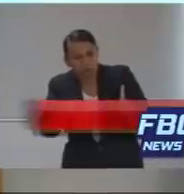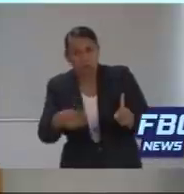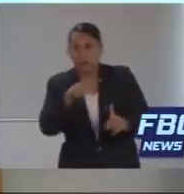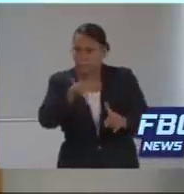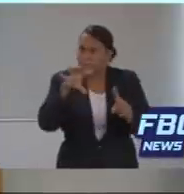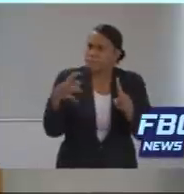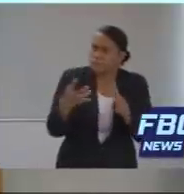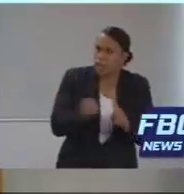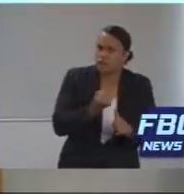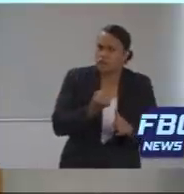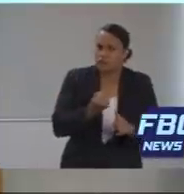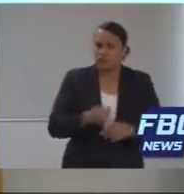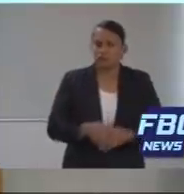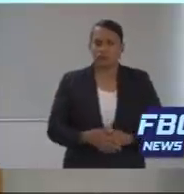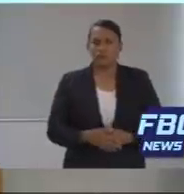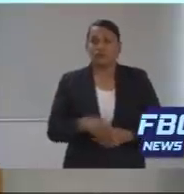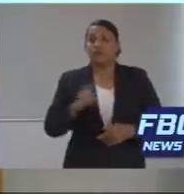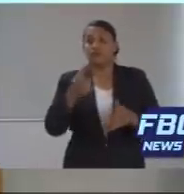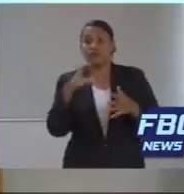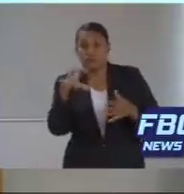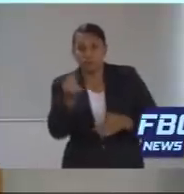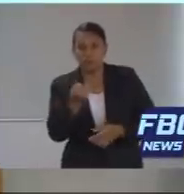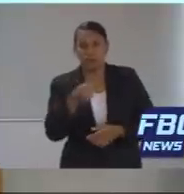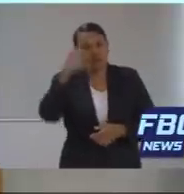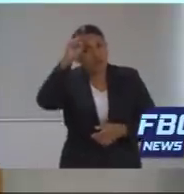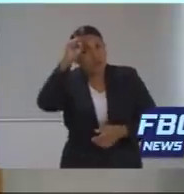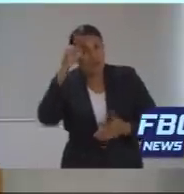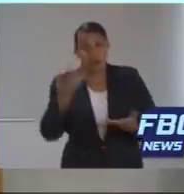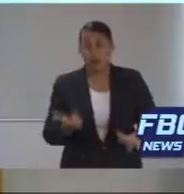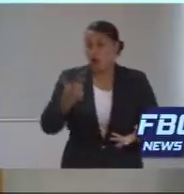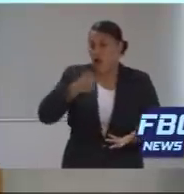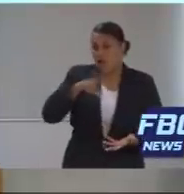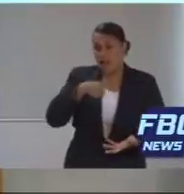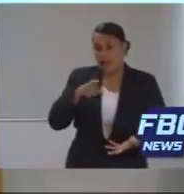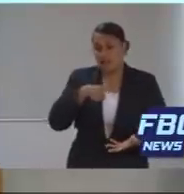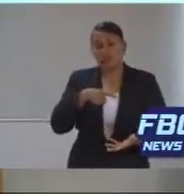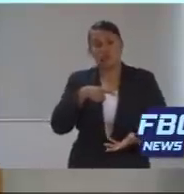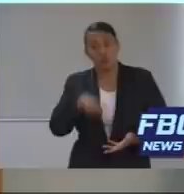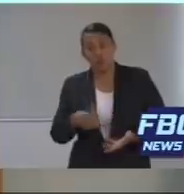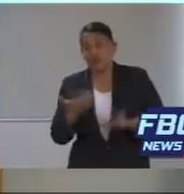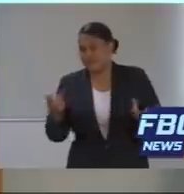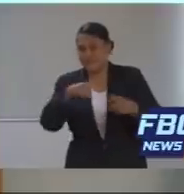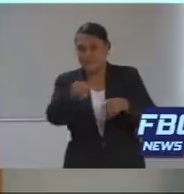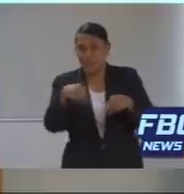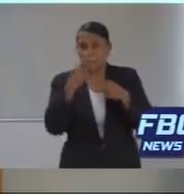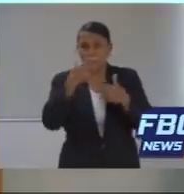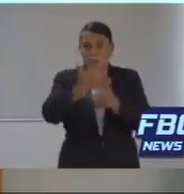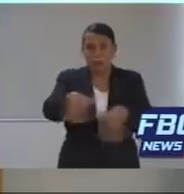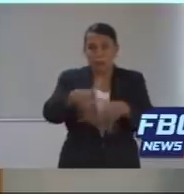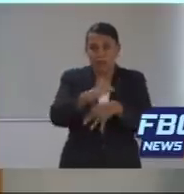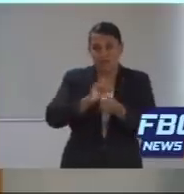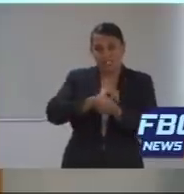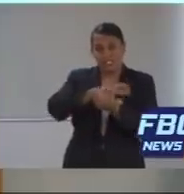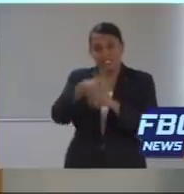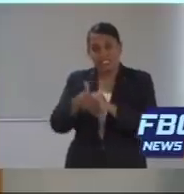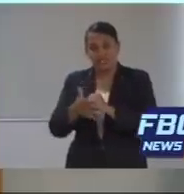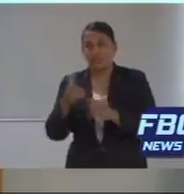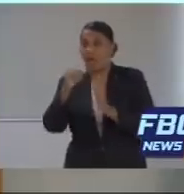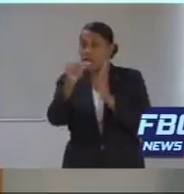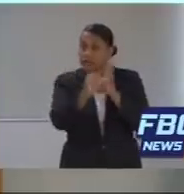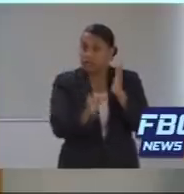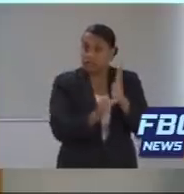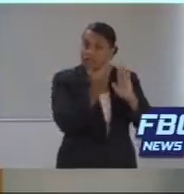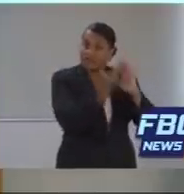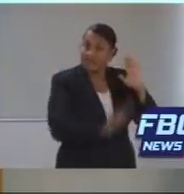can. We also have to be mindful of the fact that under the Public Health COVID-19 Specific Act, there